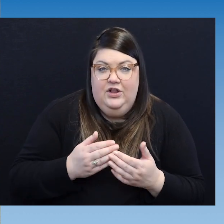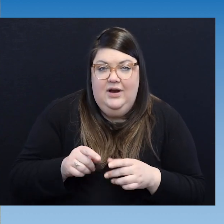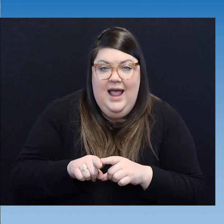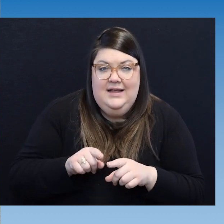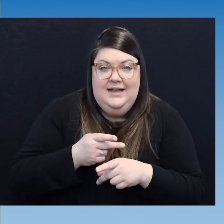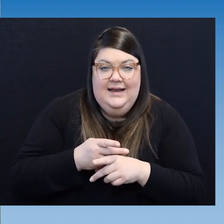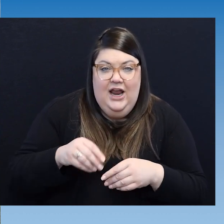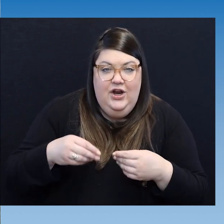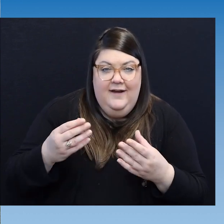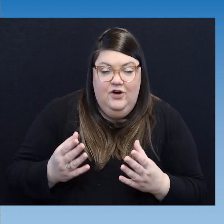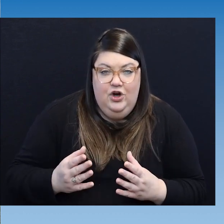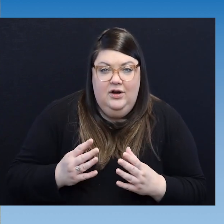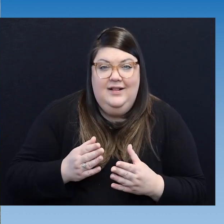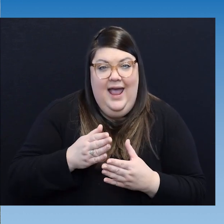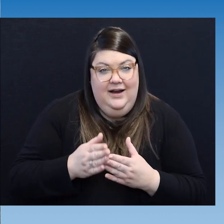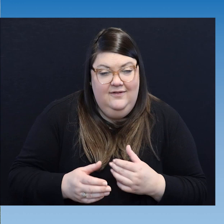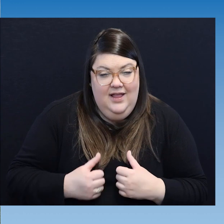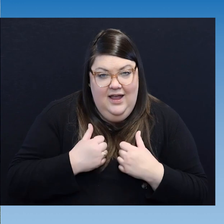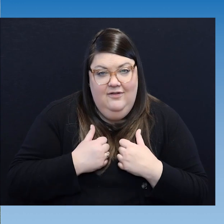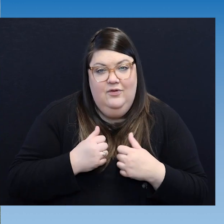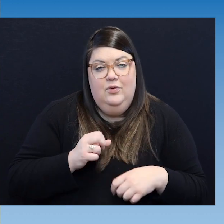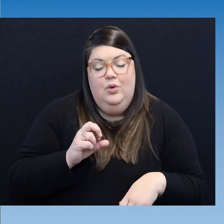a caregiver at end of life or